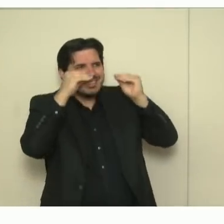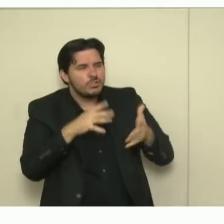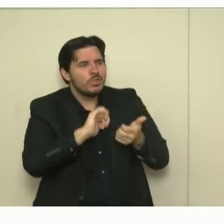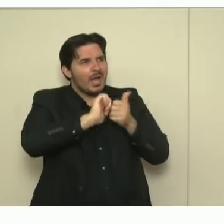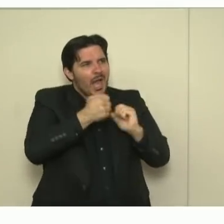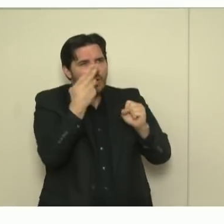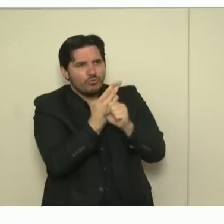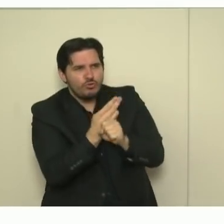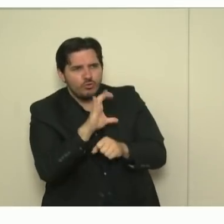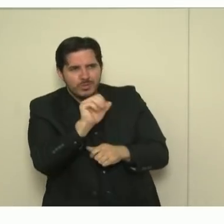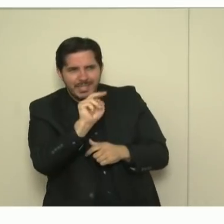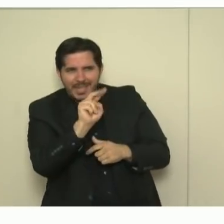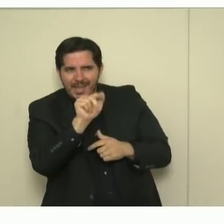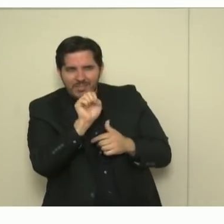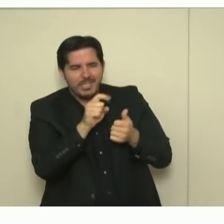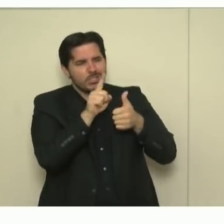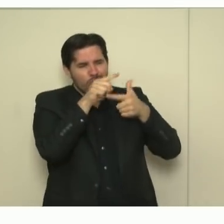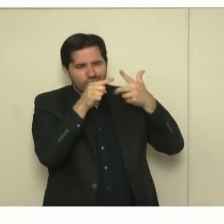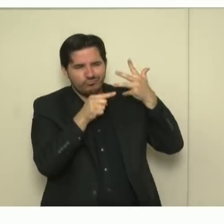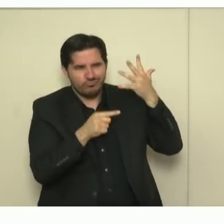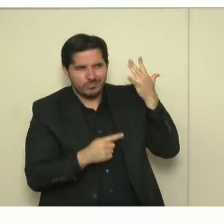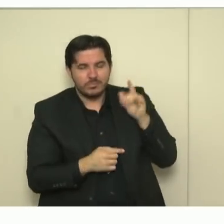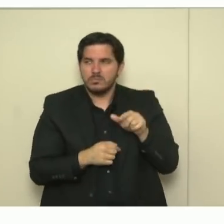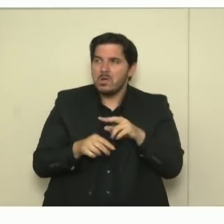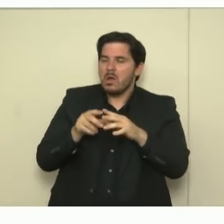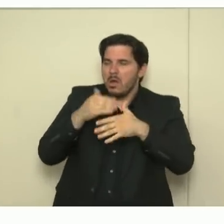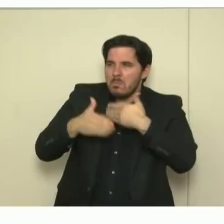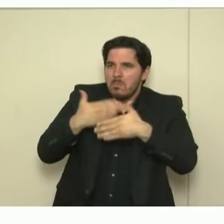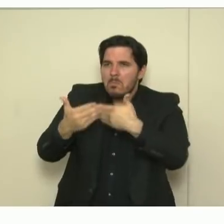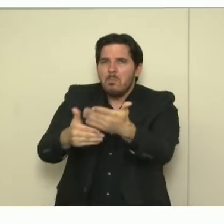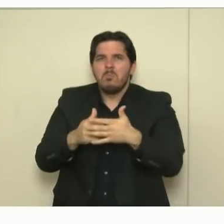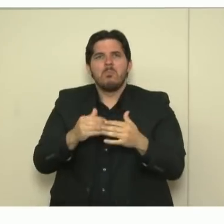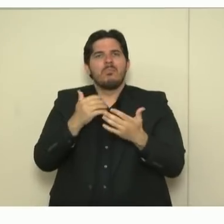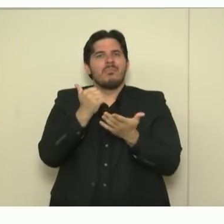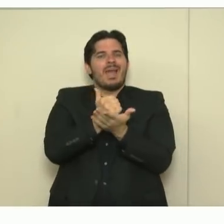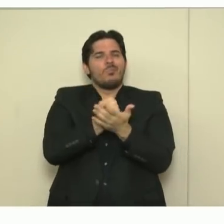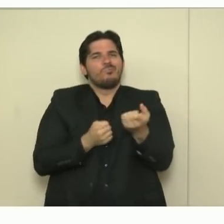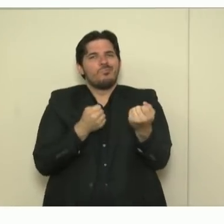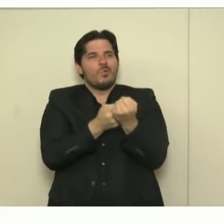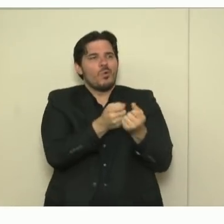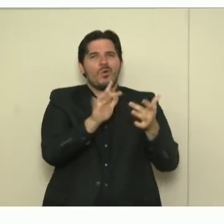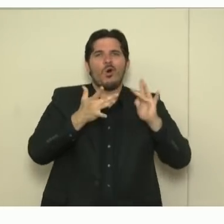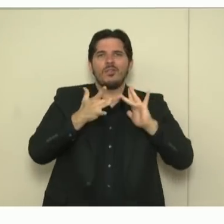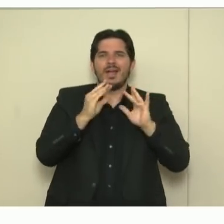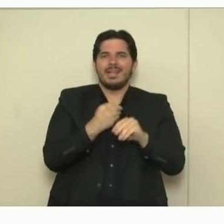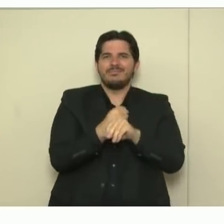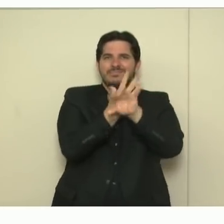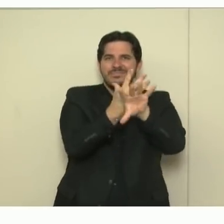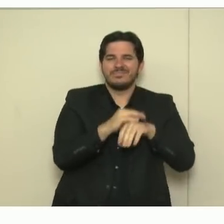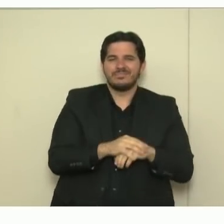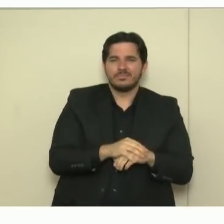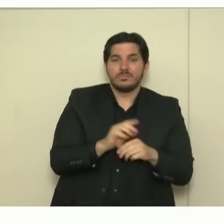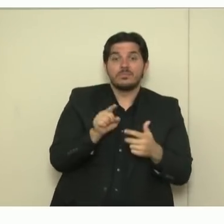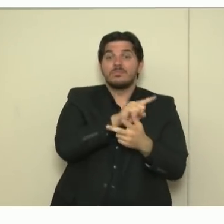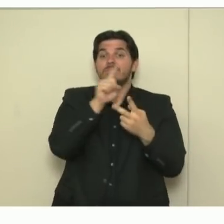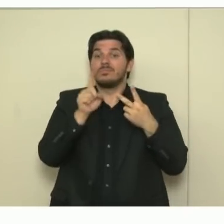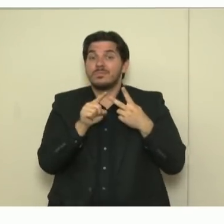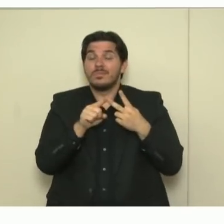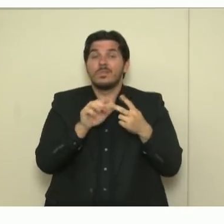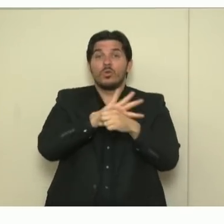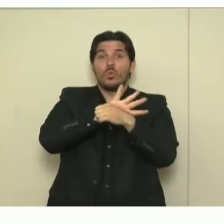strong start to your online learning classrooms. We also have our COVID safe practices training. We've